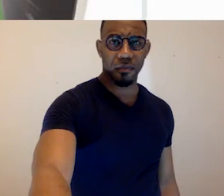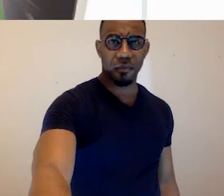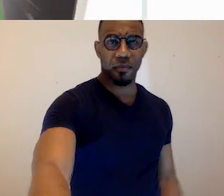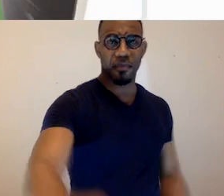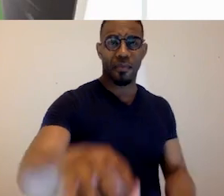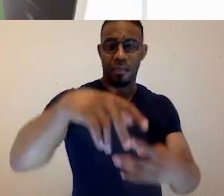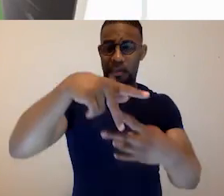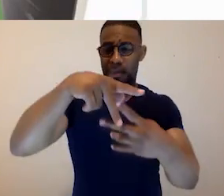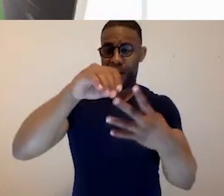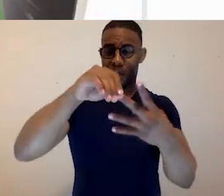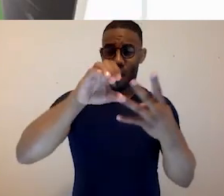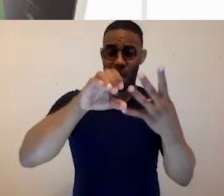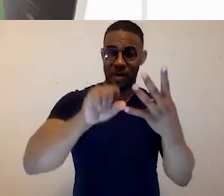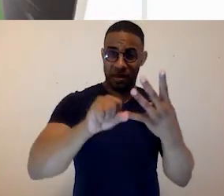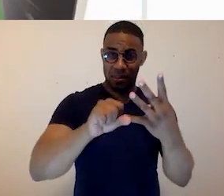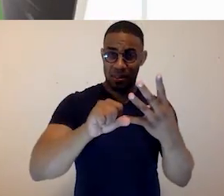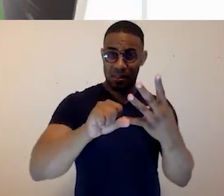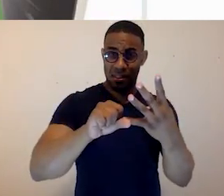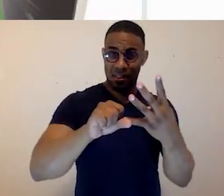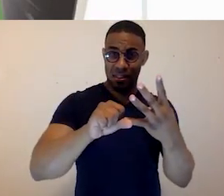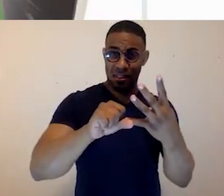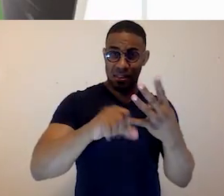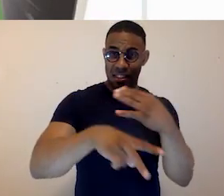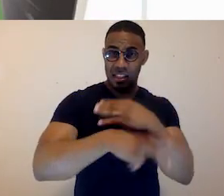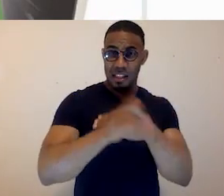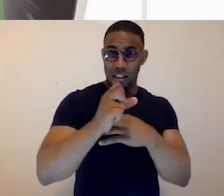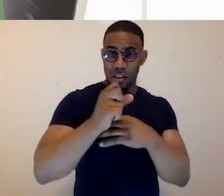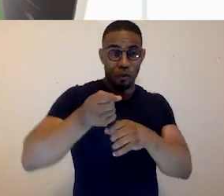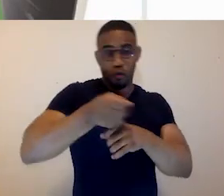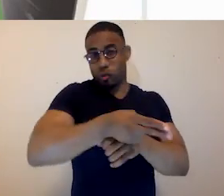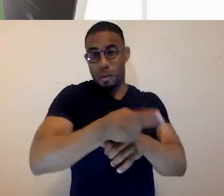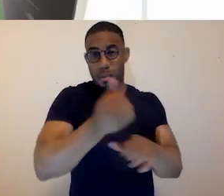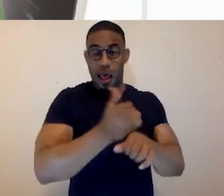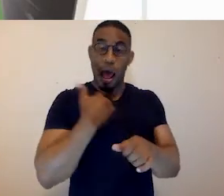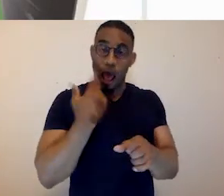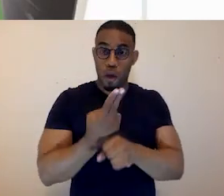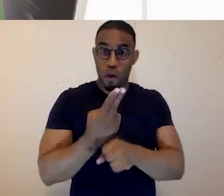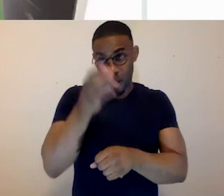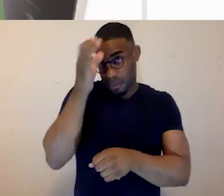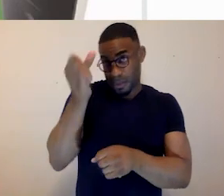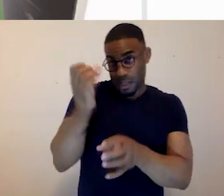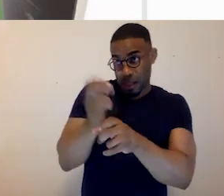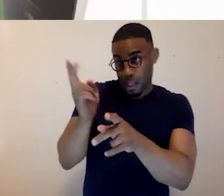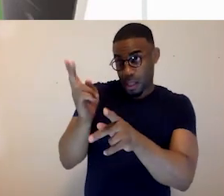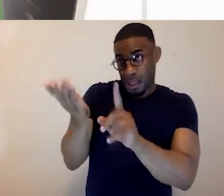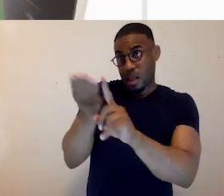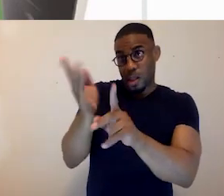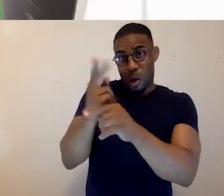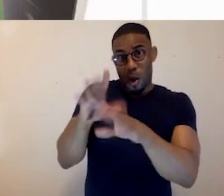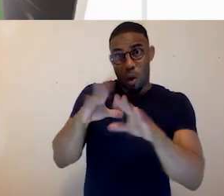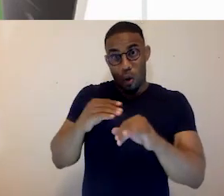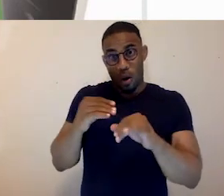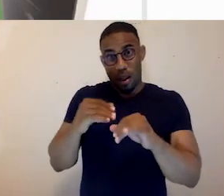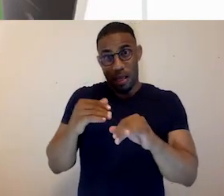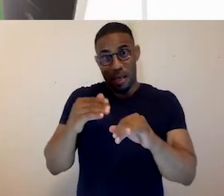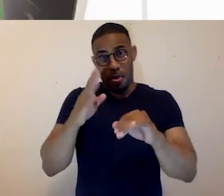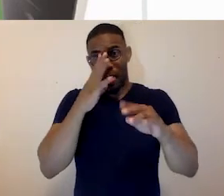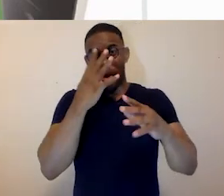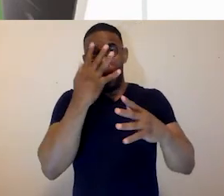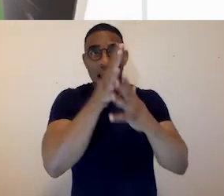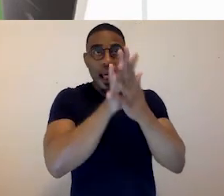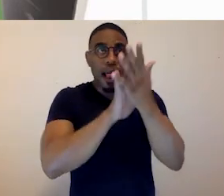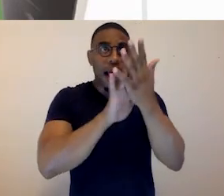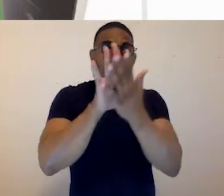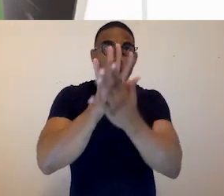trump an algorithm. I use common sense to get the product owner to get past the lure of